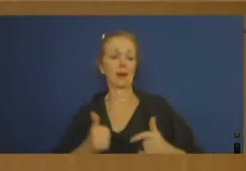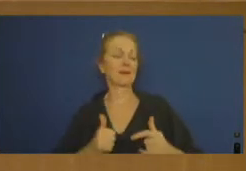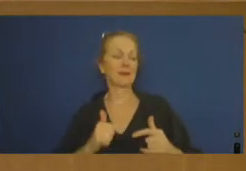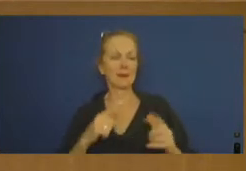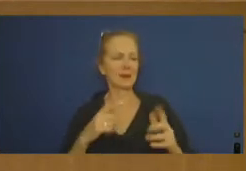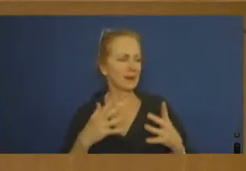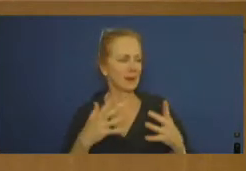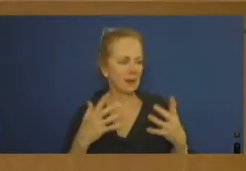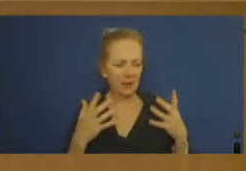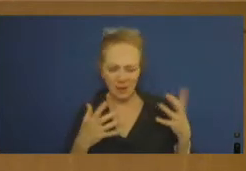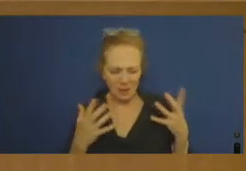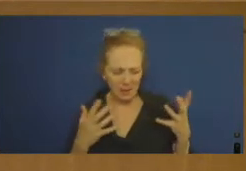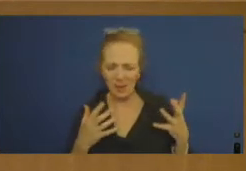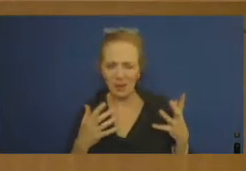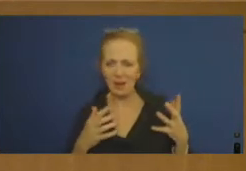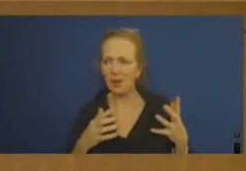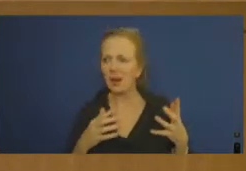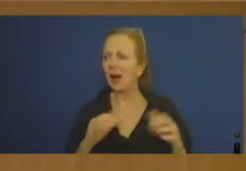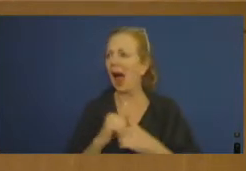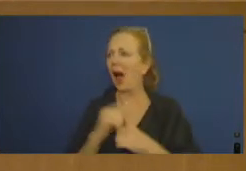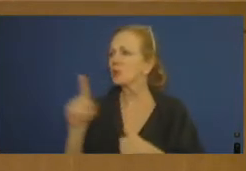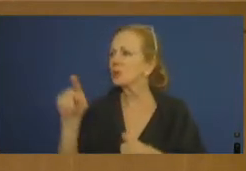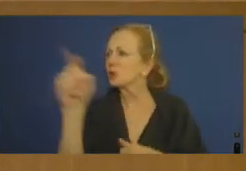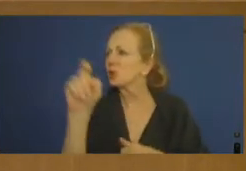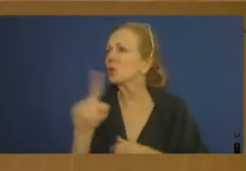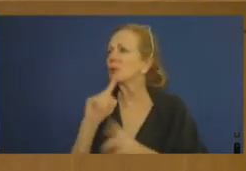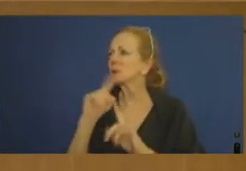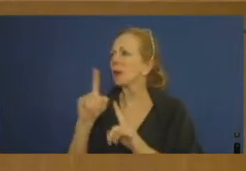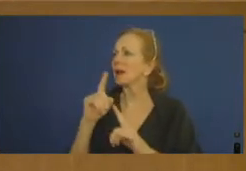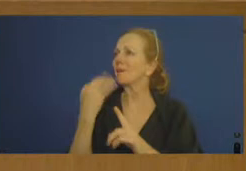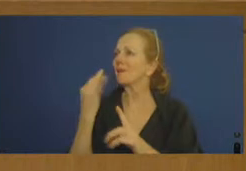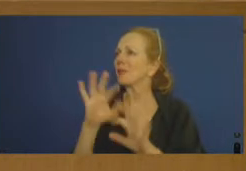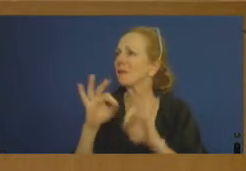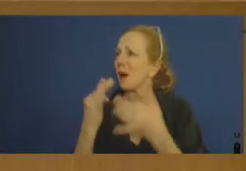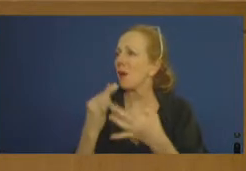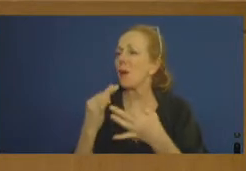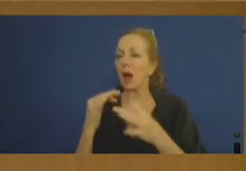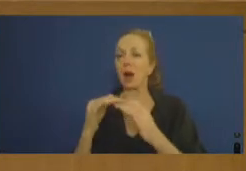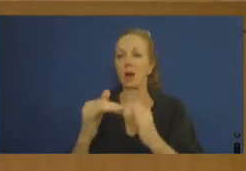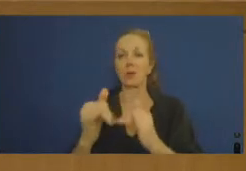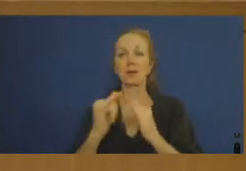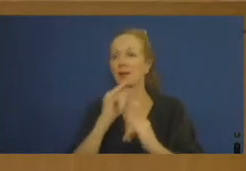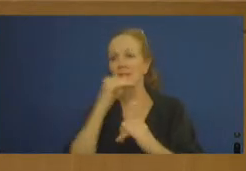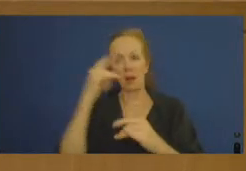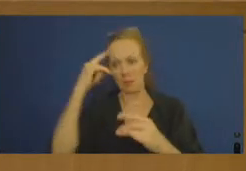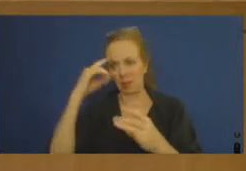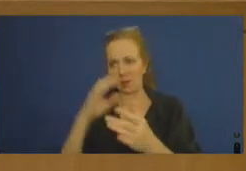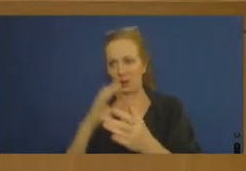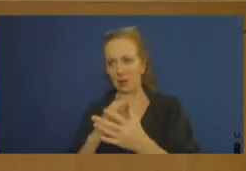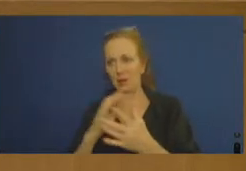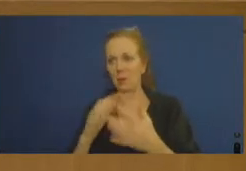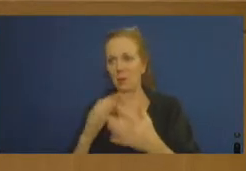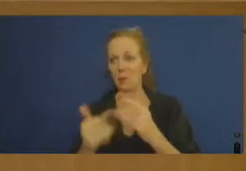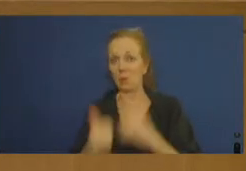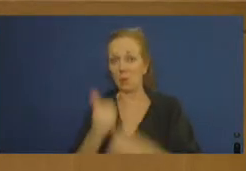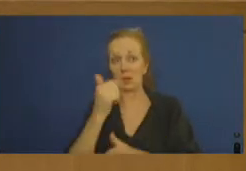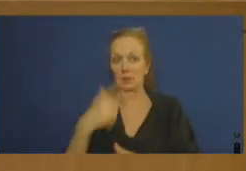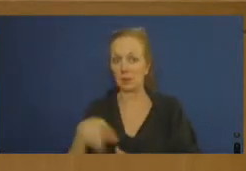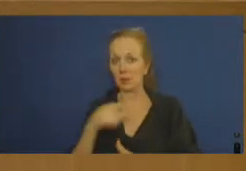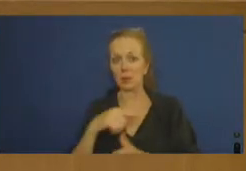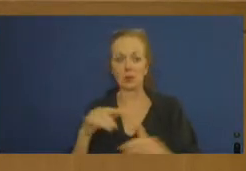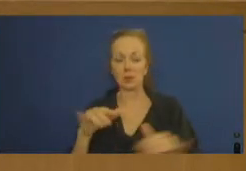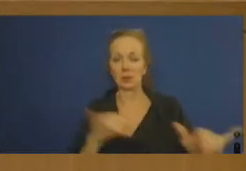react if that was your family? I would do the same thing. I would not believe it. I'm sure most of us would do the same.